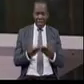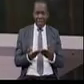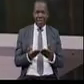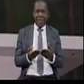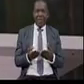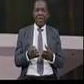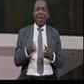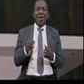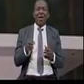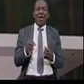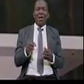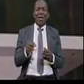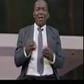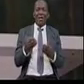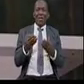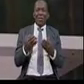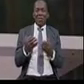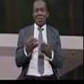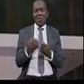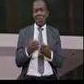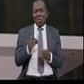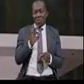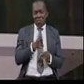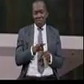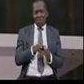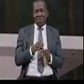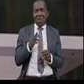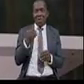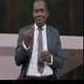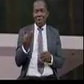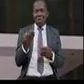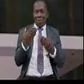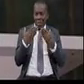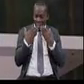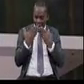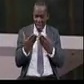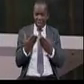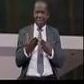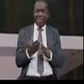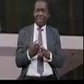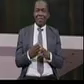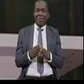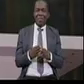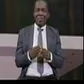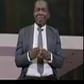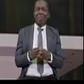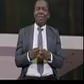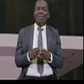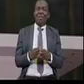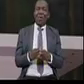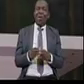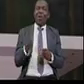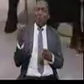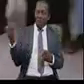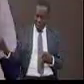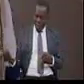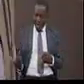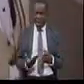Reverend Ambassador Emmanuel Ede, welcome. Is that the way you are welcoming the camp